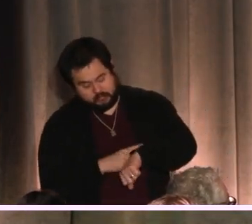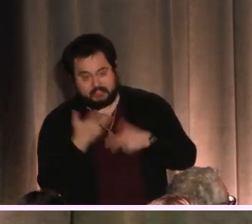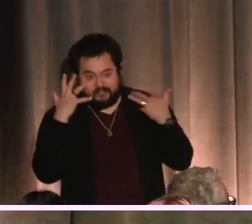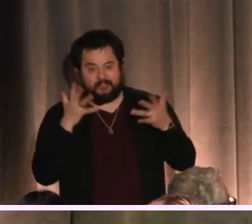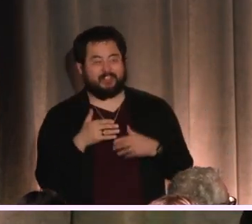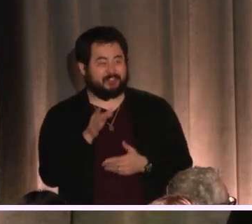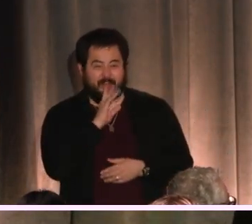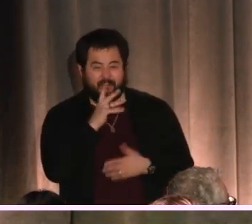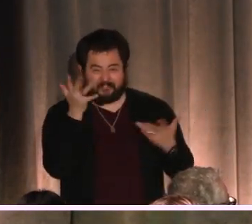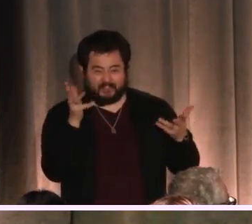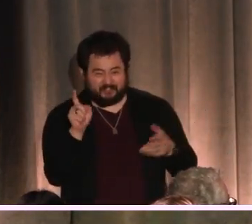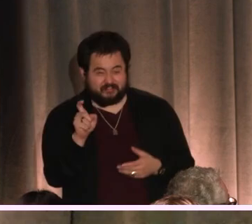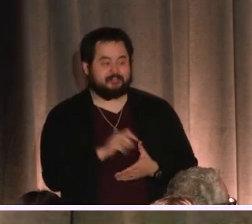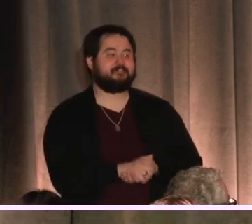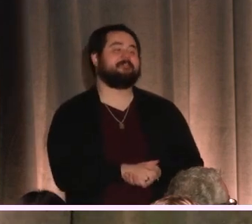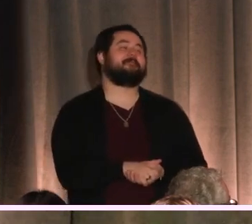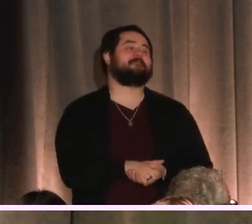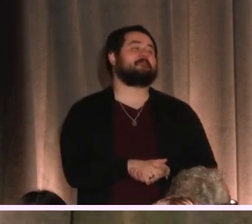up?" Or